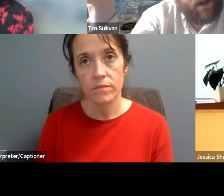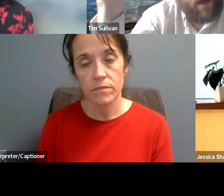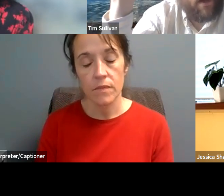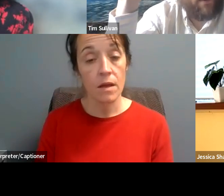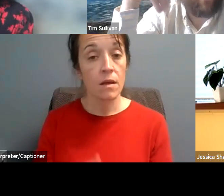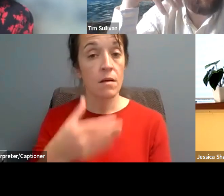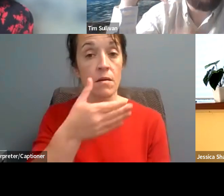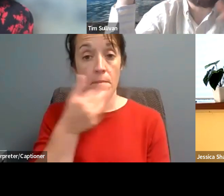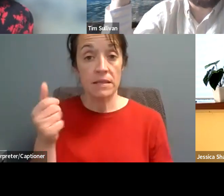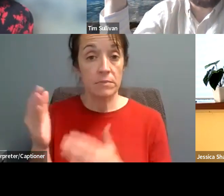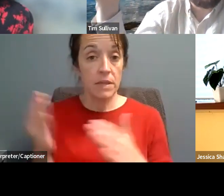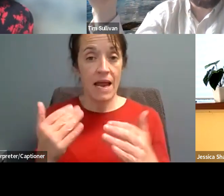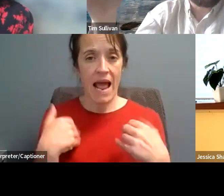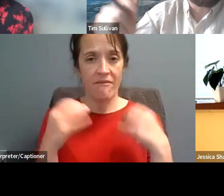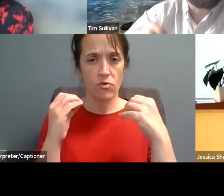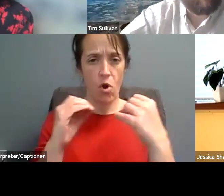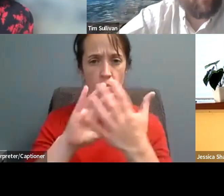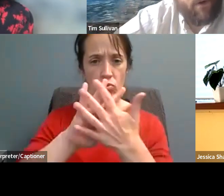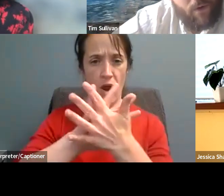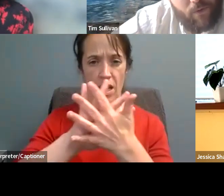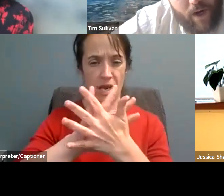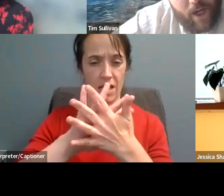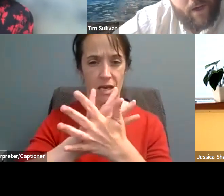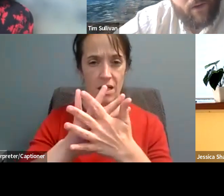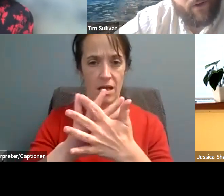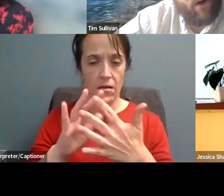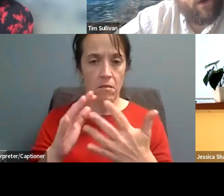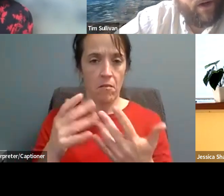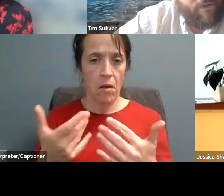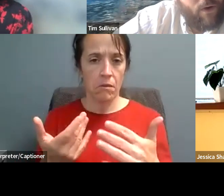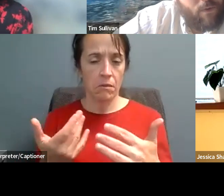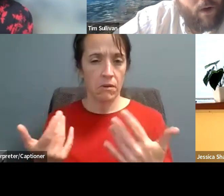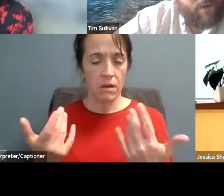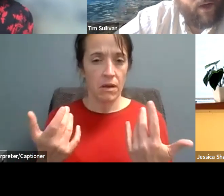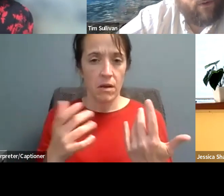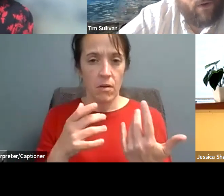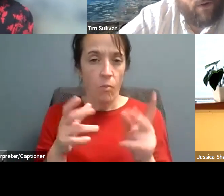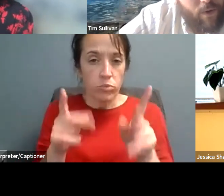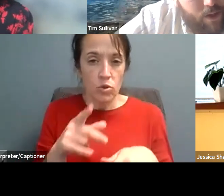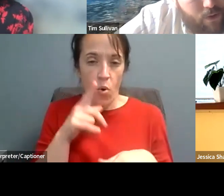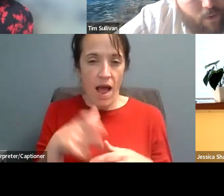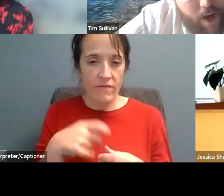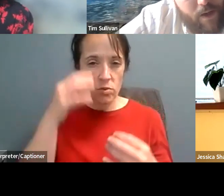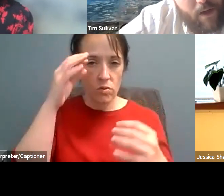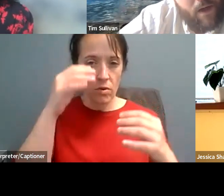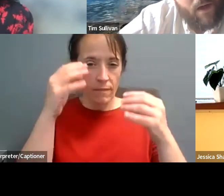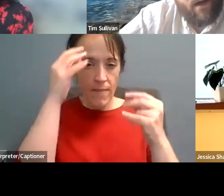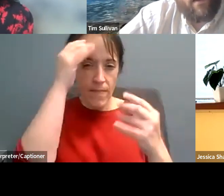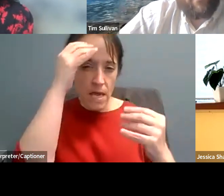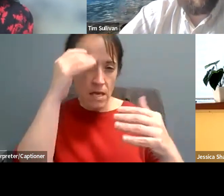interpretation. There are no areas where someone who's reading and doesn't know can infer the wrong thing. So they're really